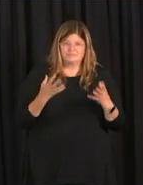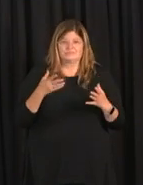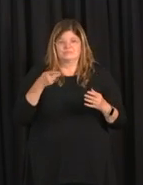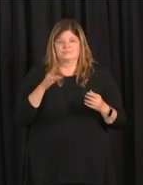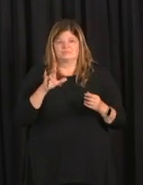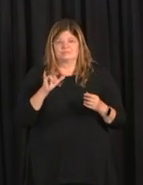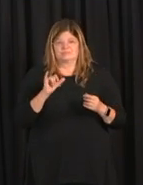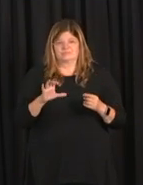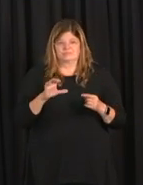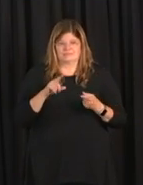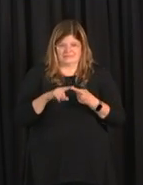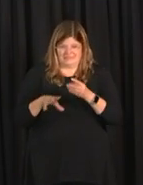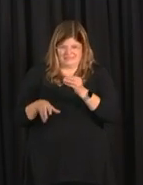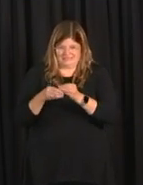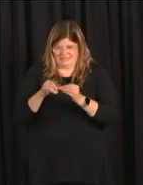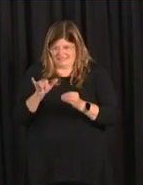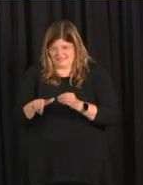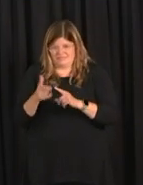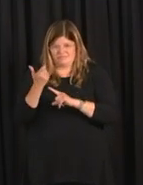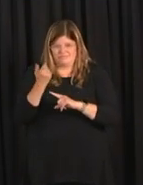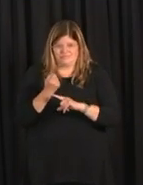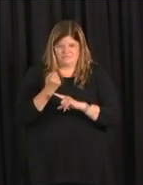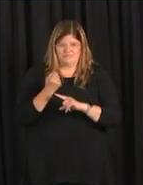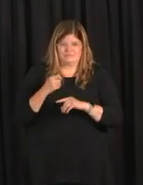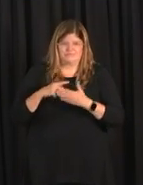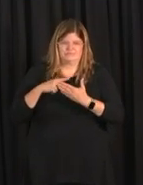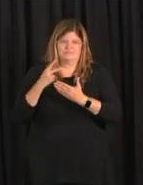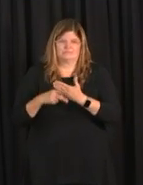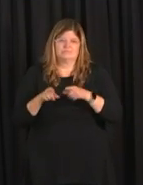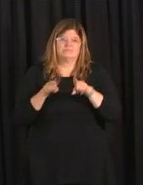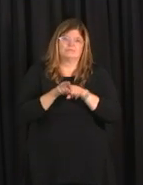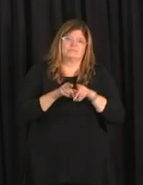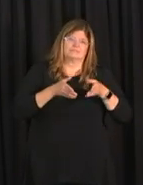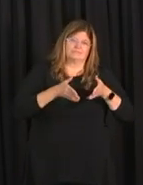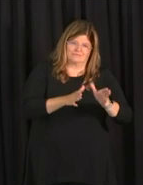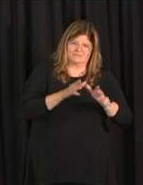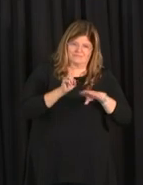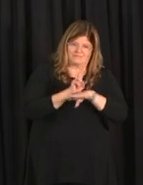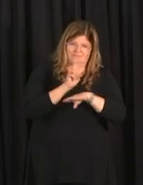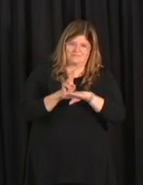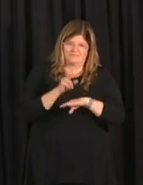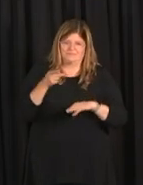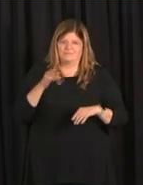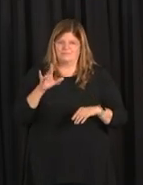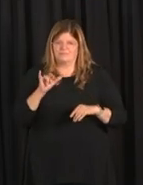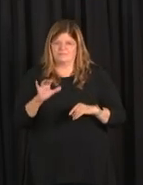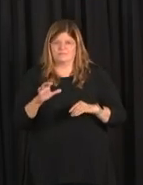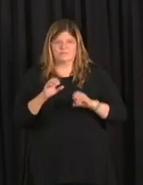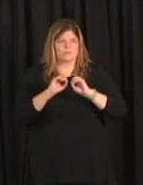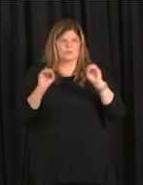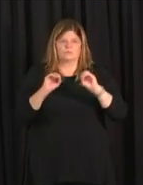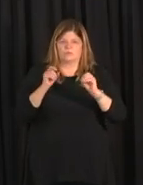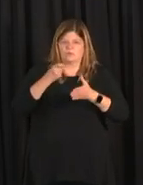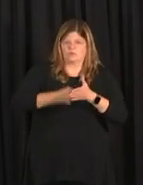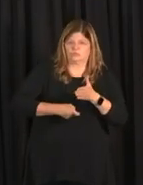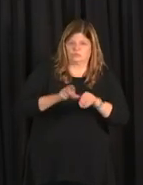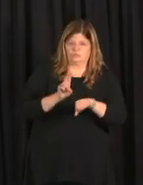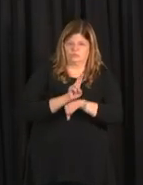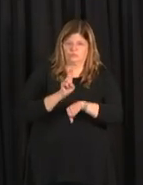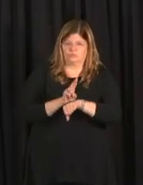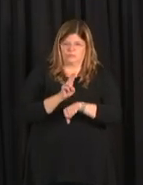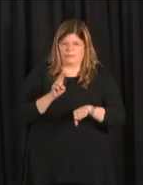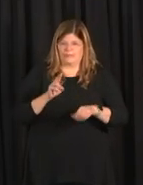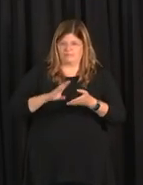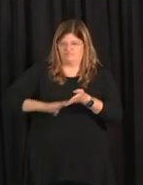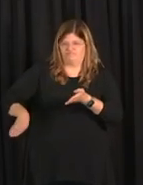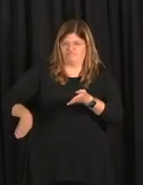So in addition to this grant program, we're also allowing them to use the public space without charge. We're also